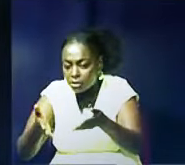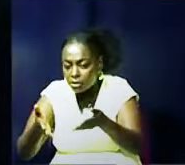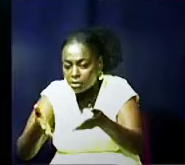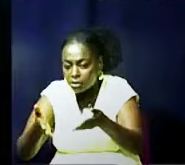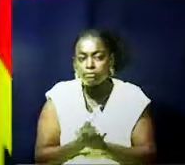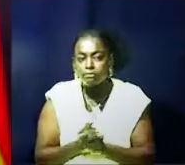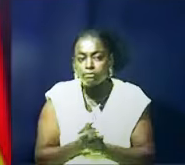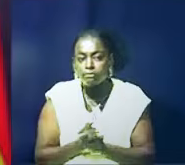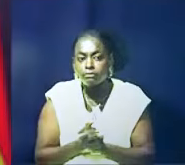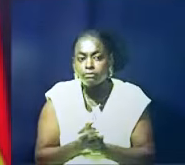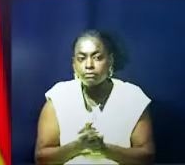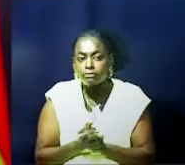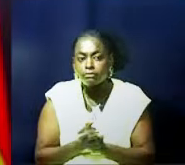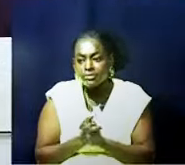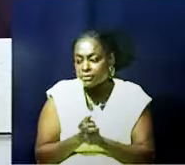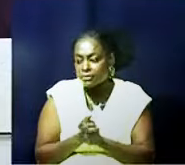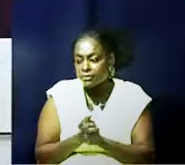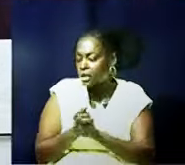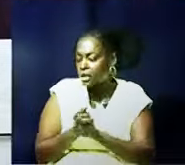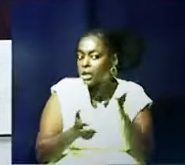The place was not as nice as